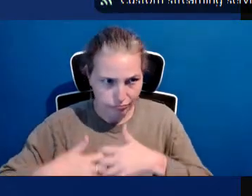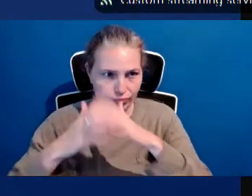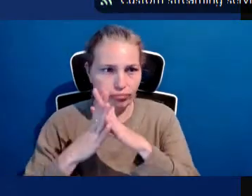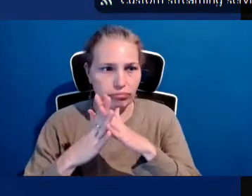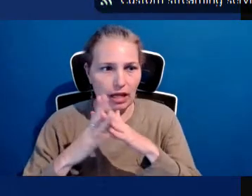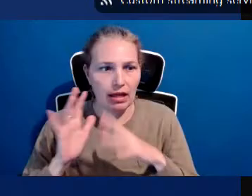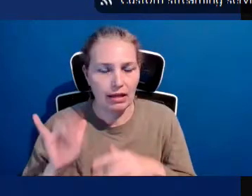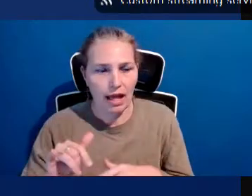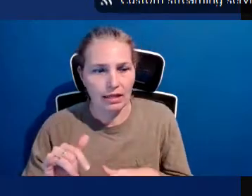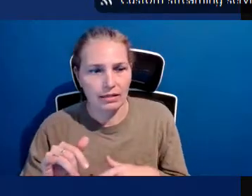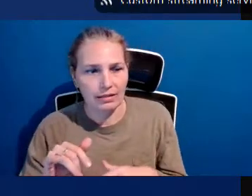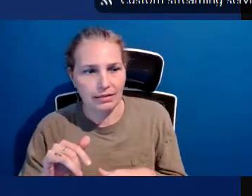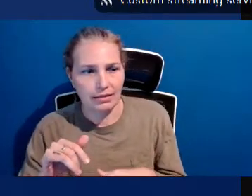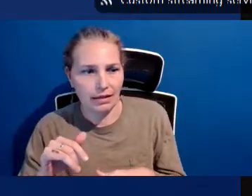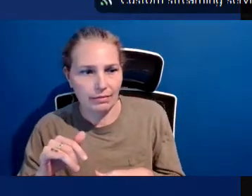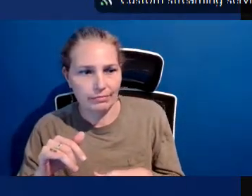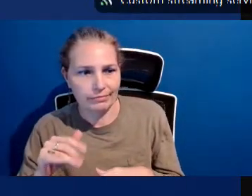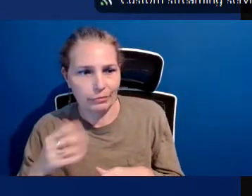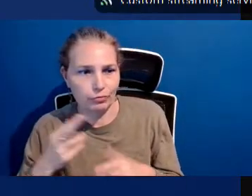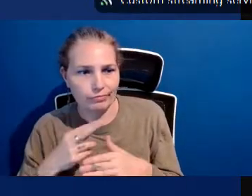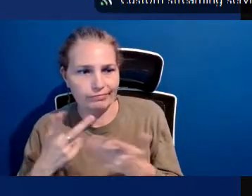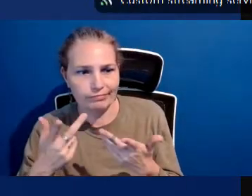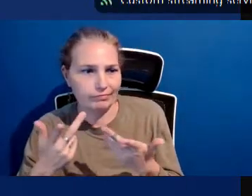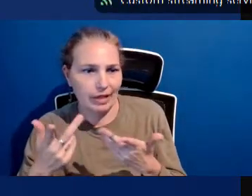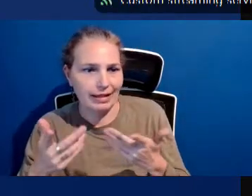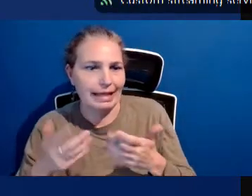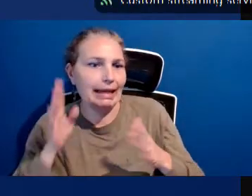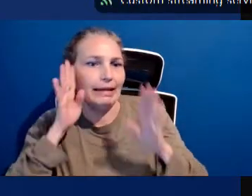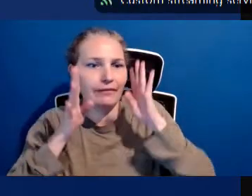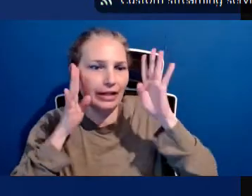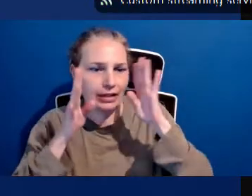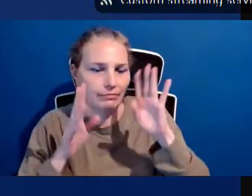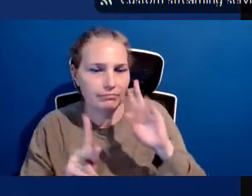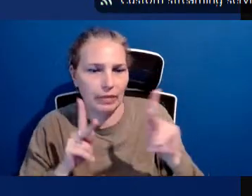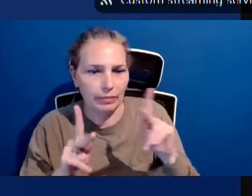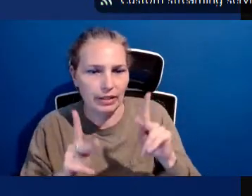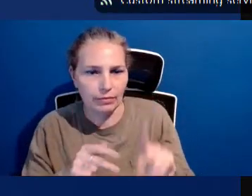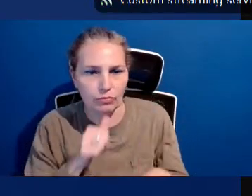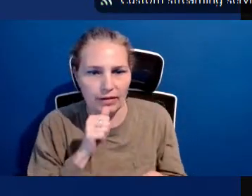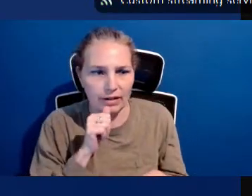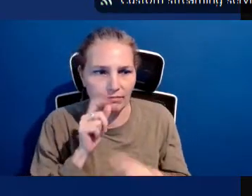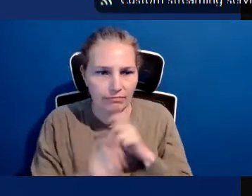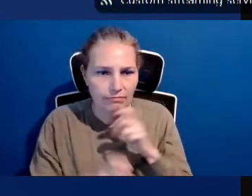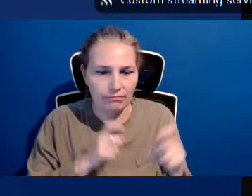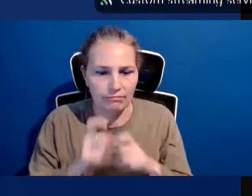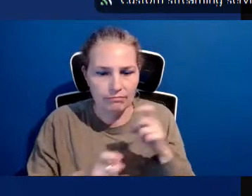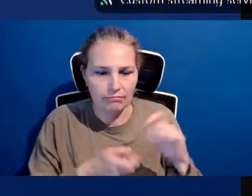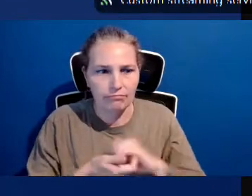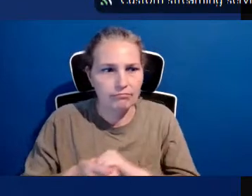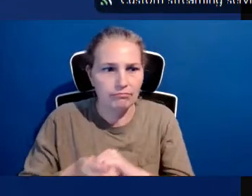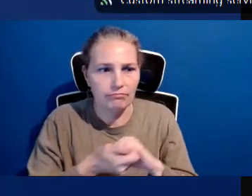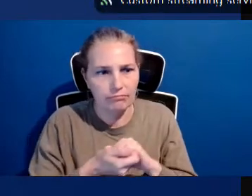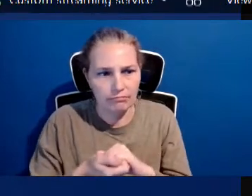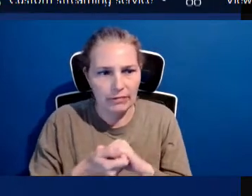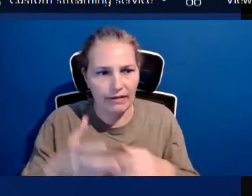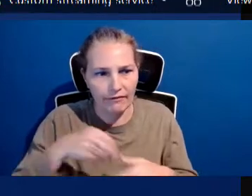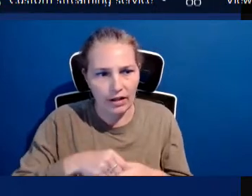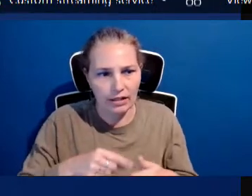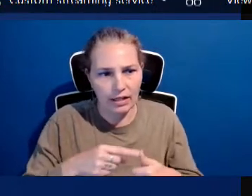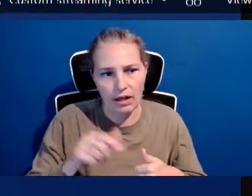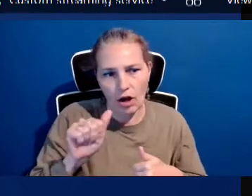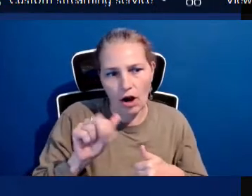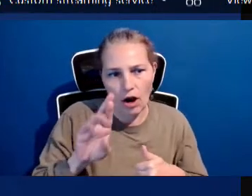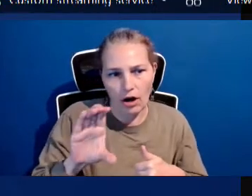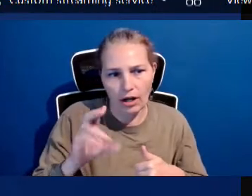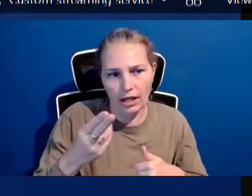public-private philanthropic partnership involving ArchiStar, which is an artificial intelligence